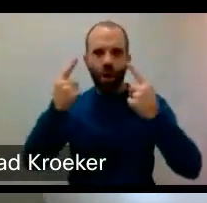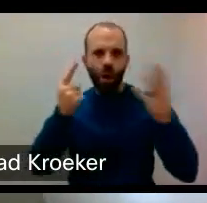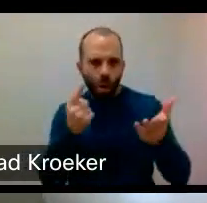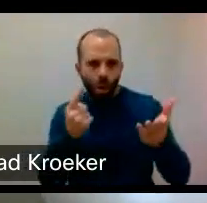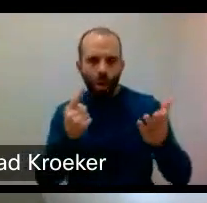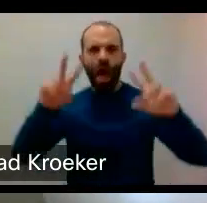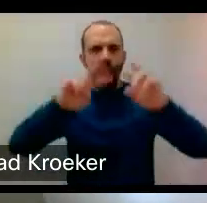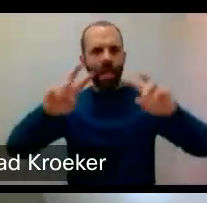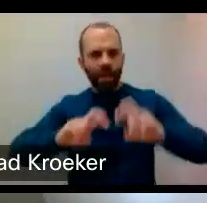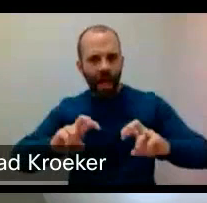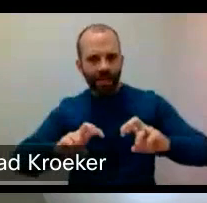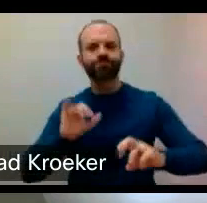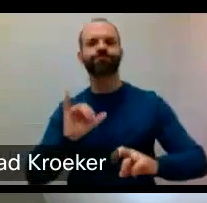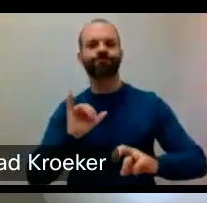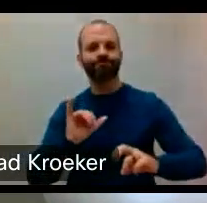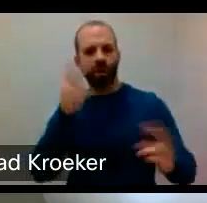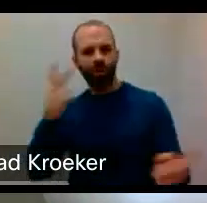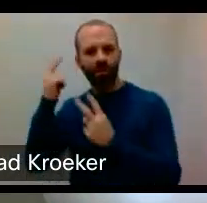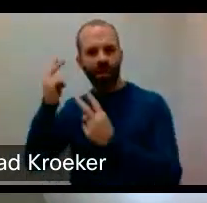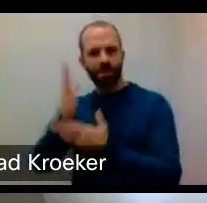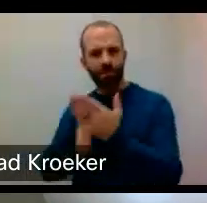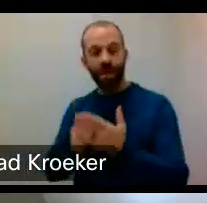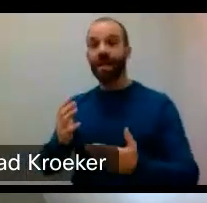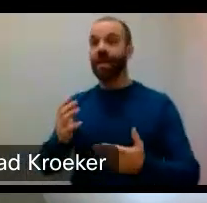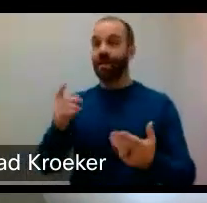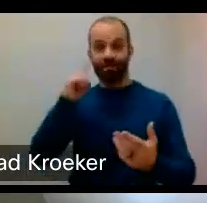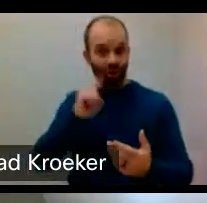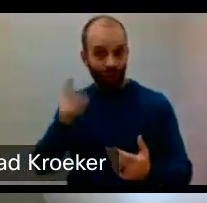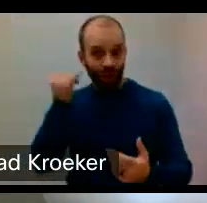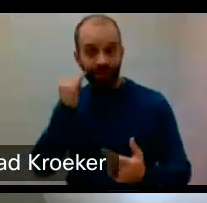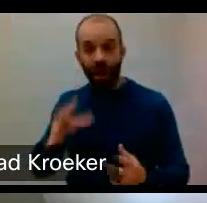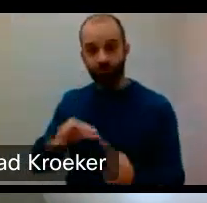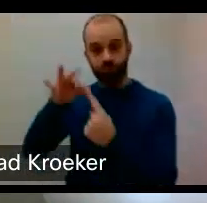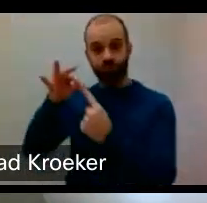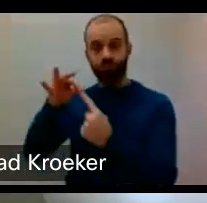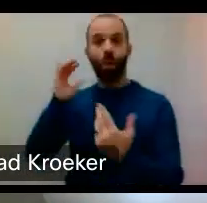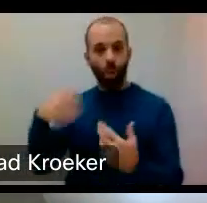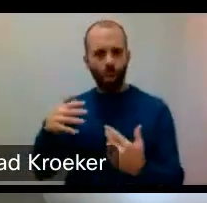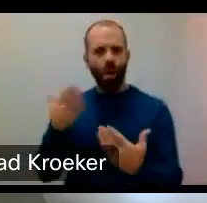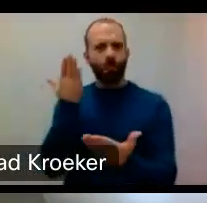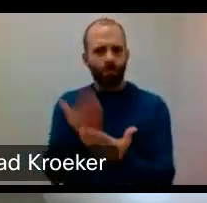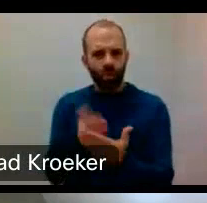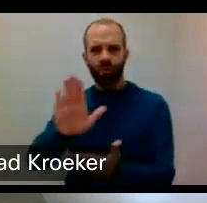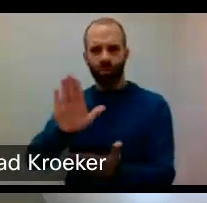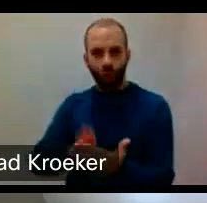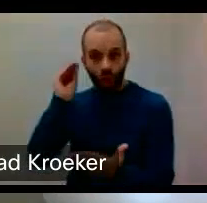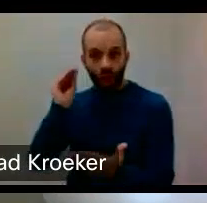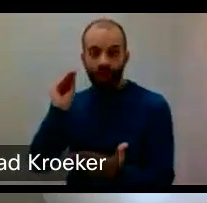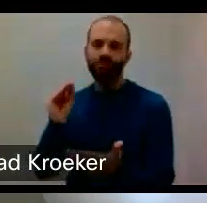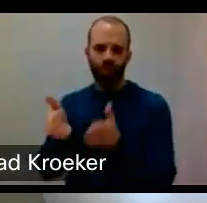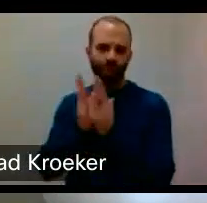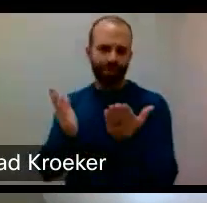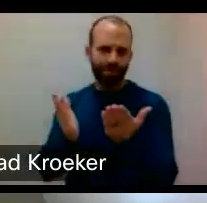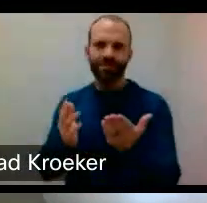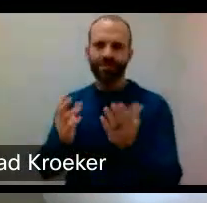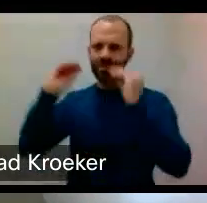reflection is going to be part of that, especially if some learning, some proof of learning is being requested. Your instructor